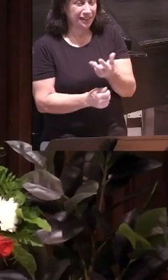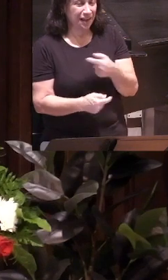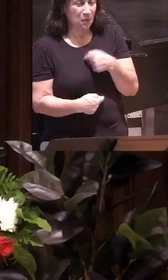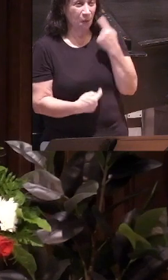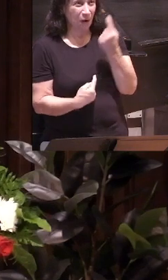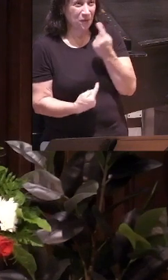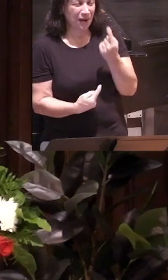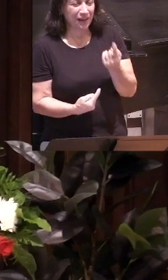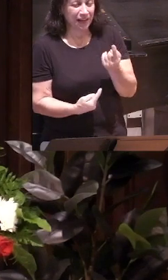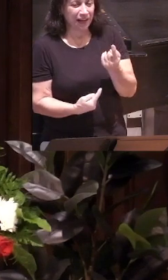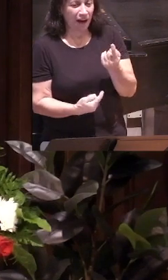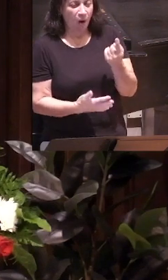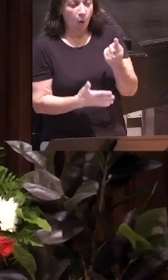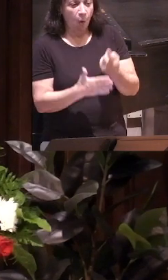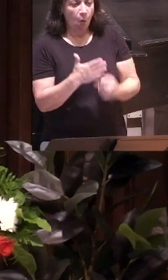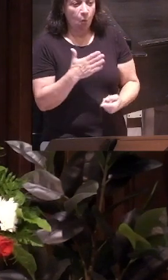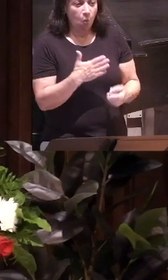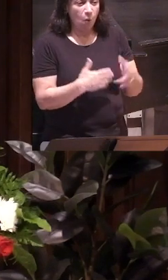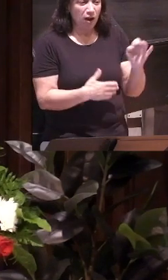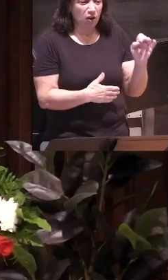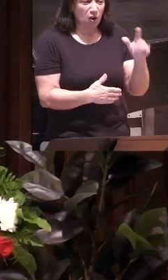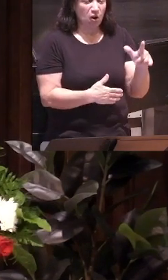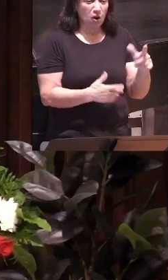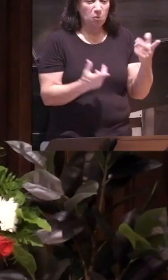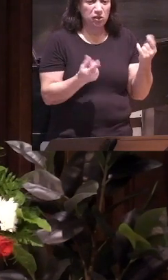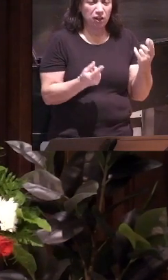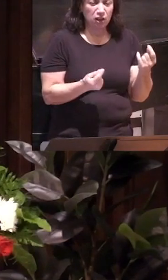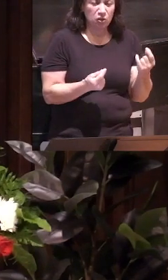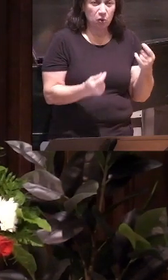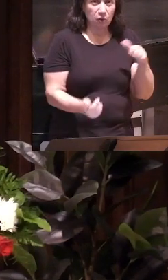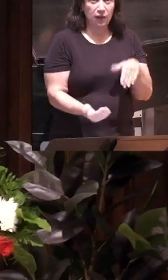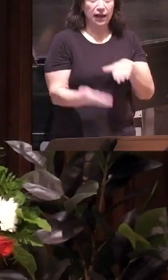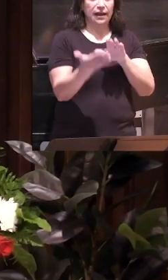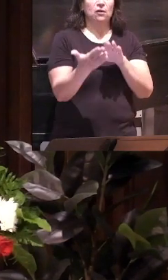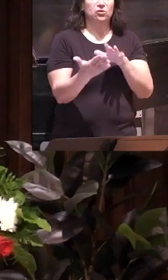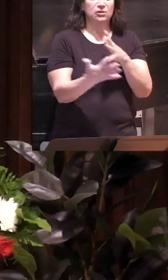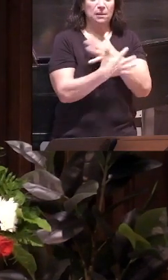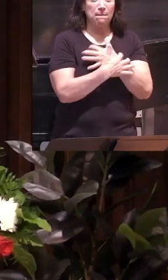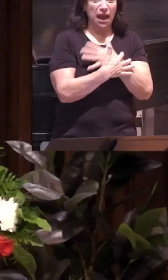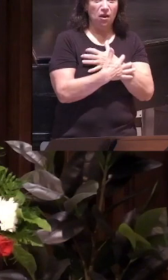wondering what is Earl going to do if he encounters the bear?